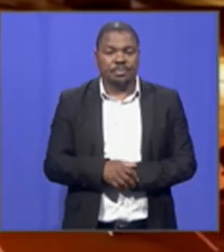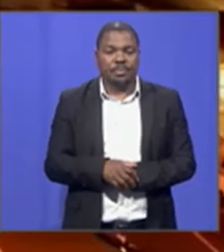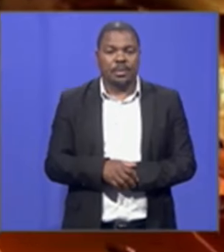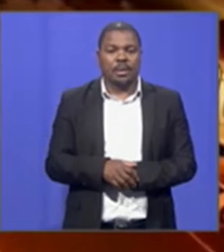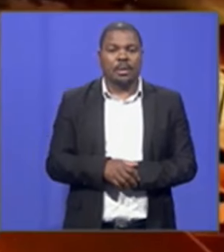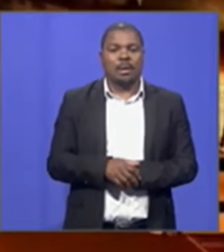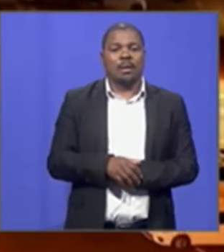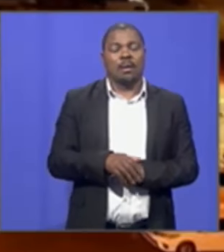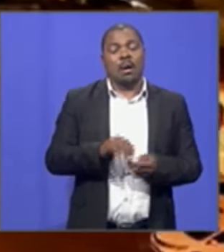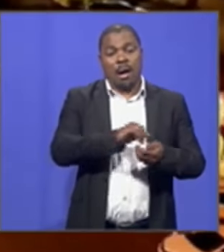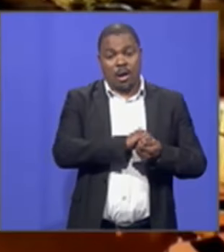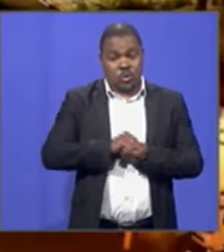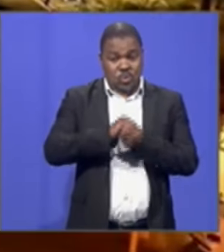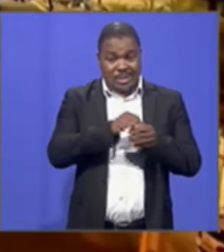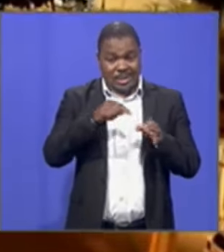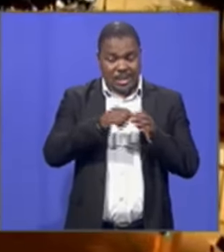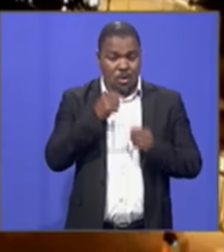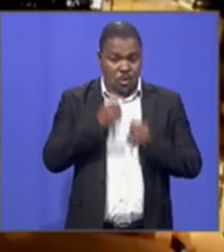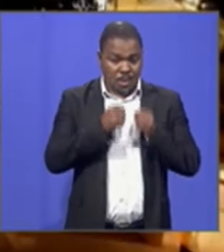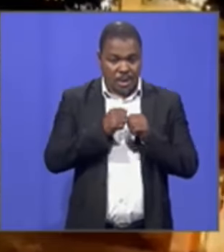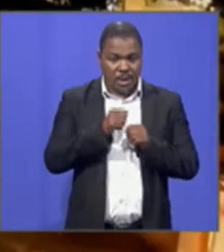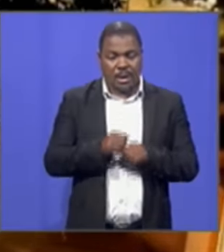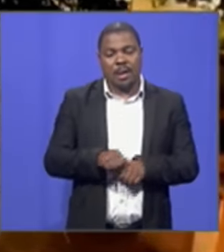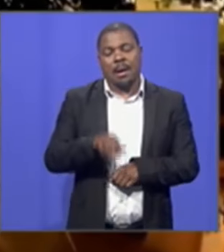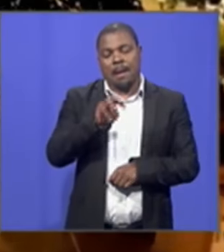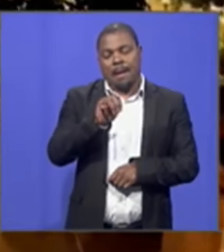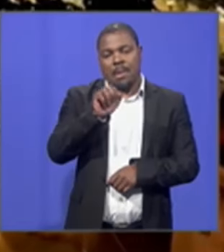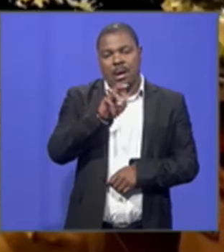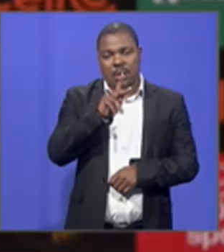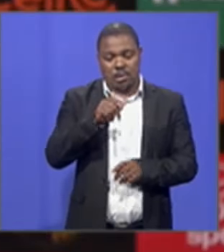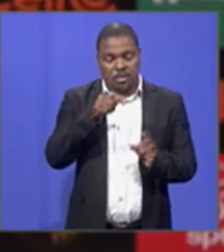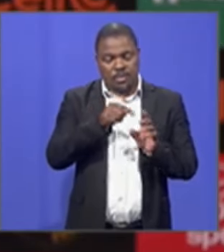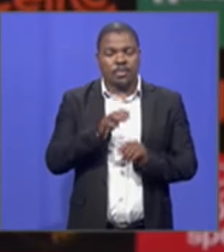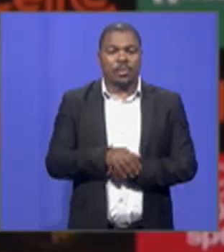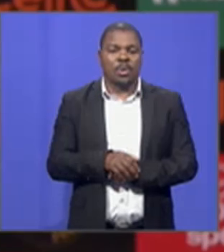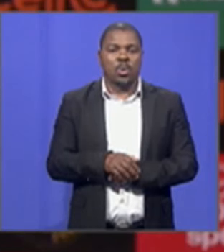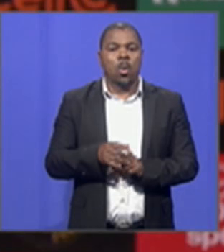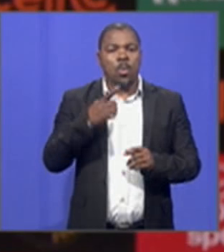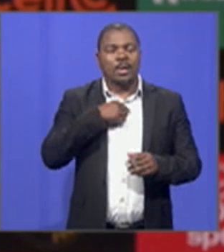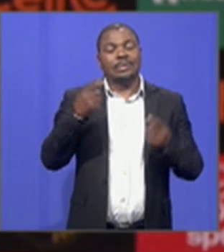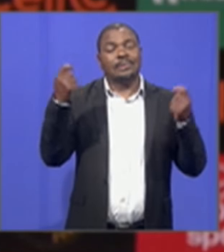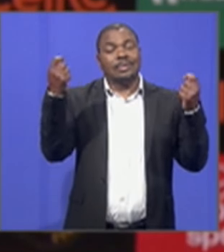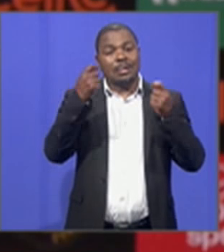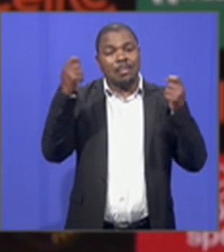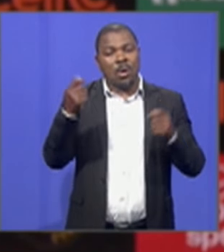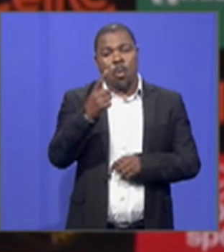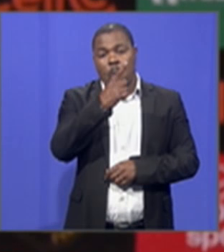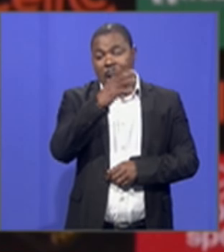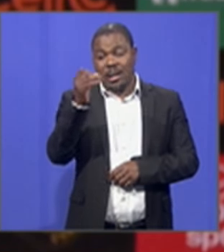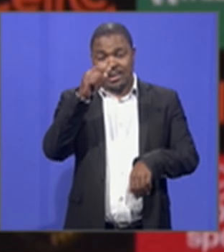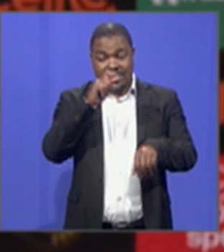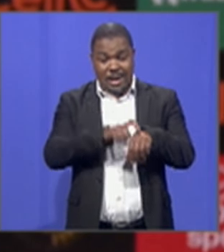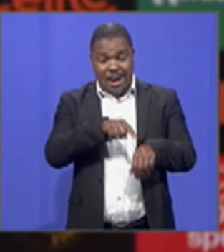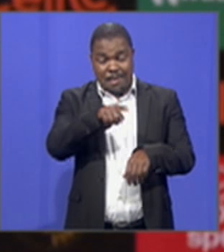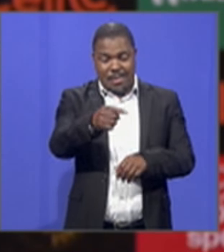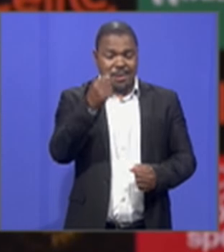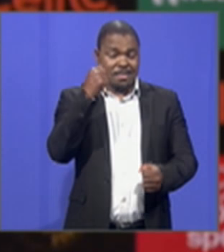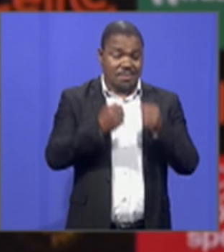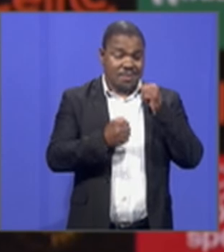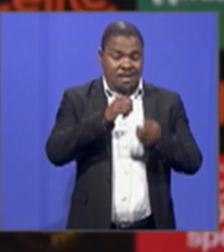wa Comrades Association Mark Leaders. We celebrate the 100th running of the Comrades Marathon, a